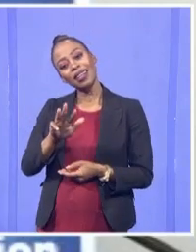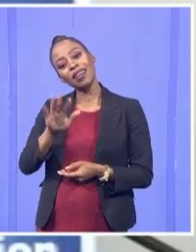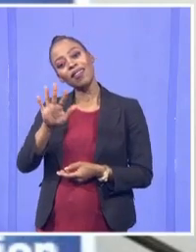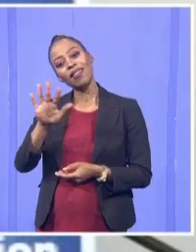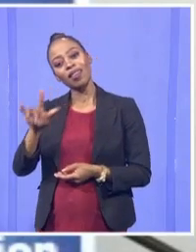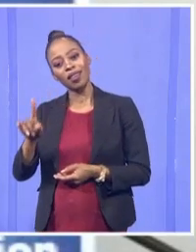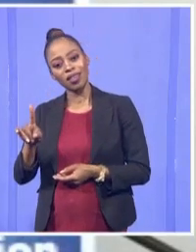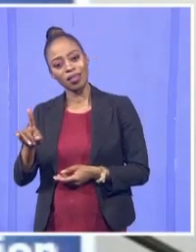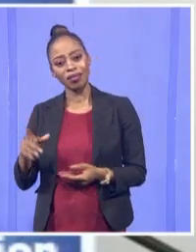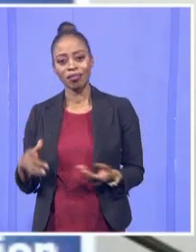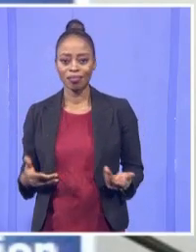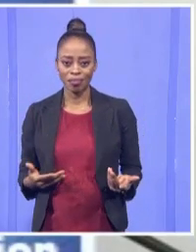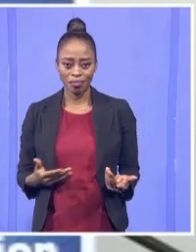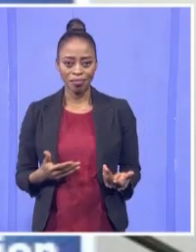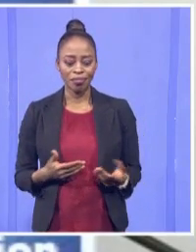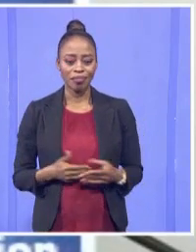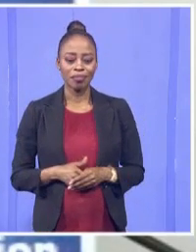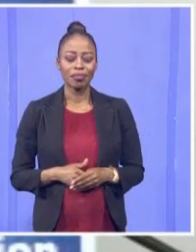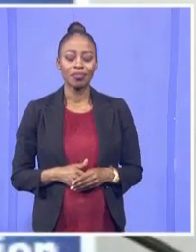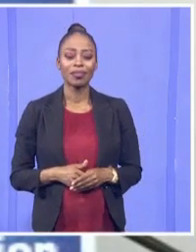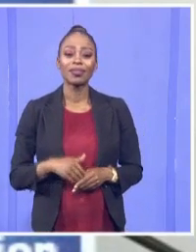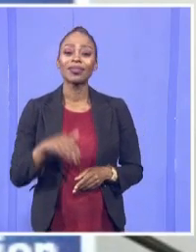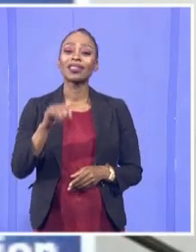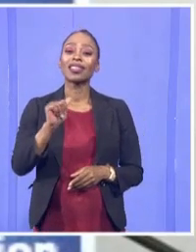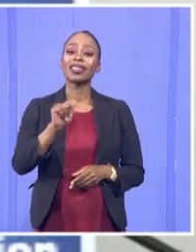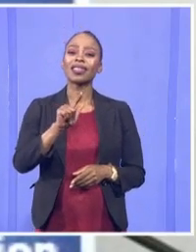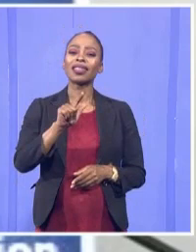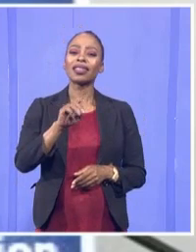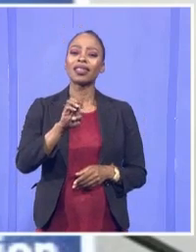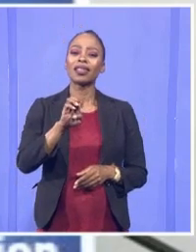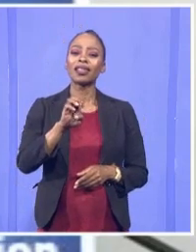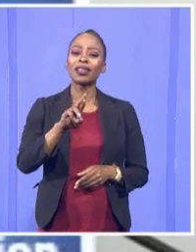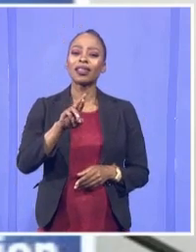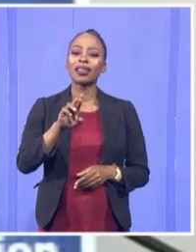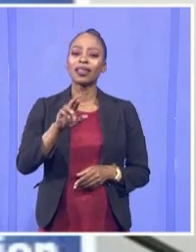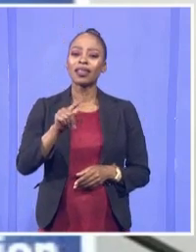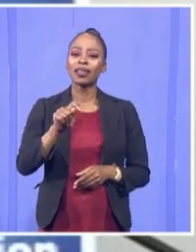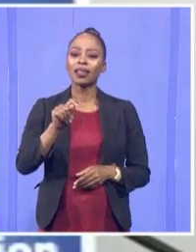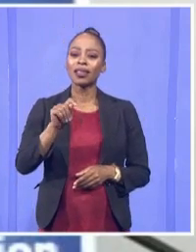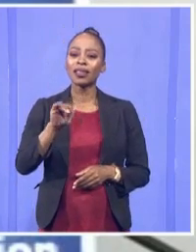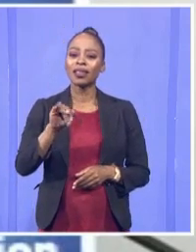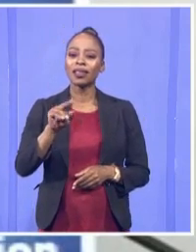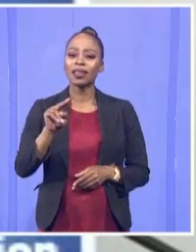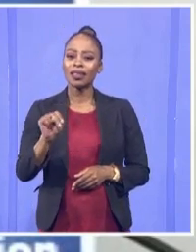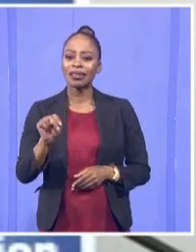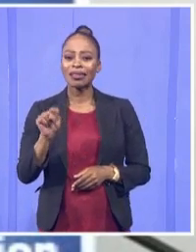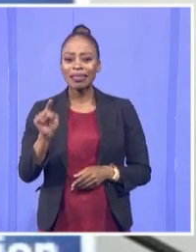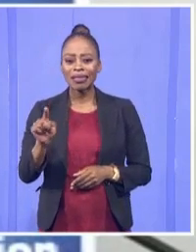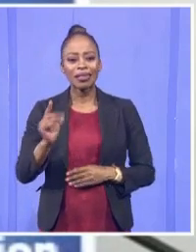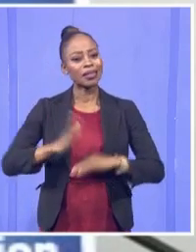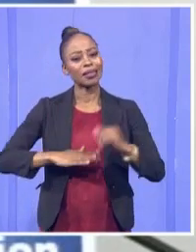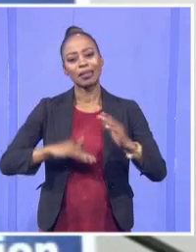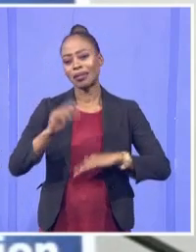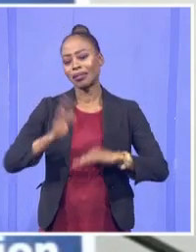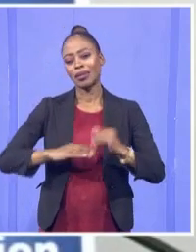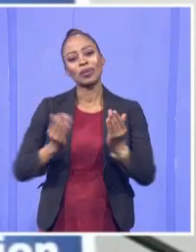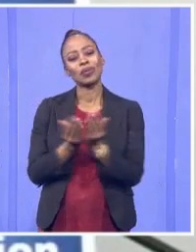951. The Alberton area is one area where we need to build more